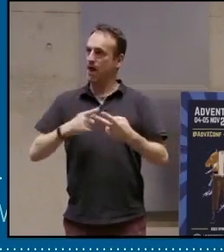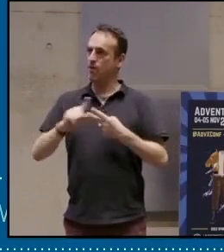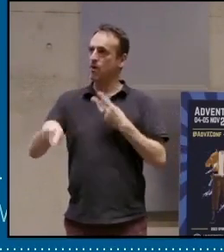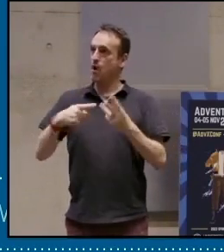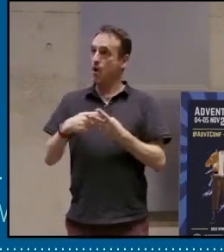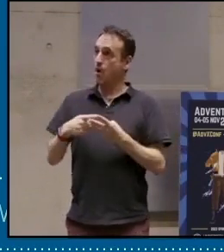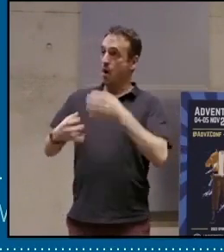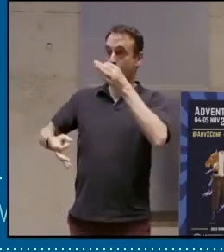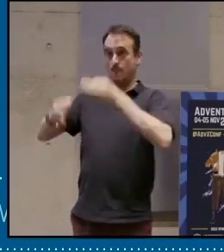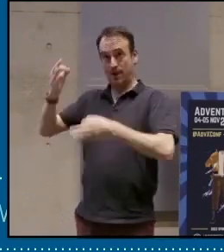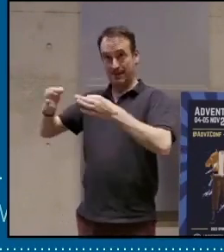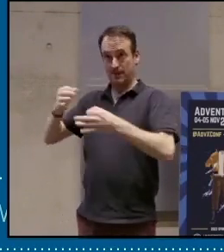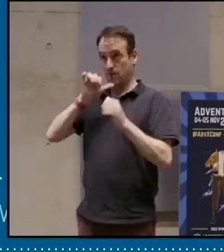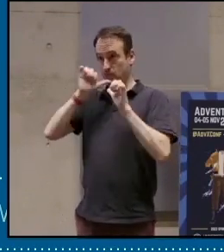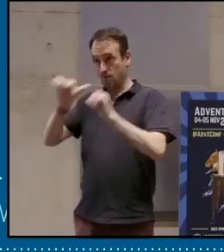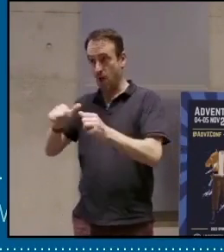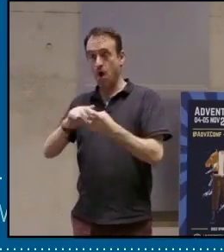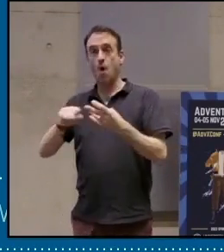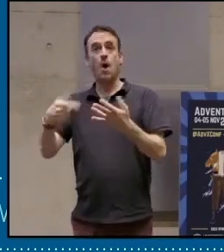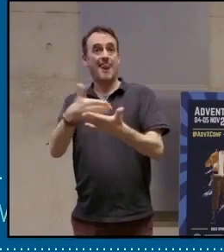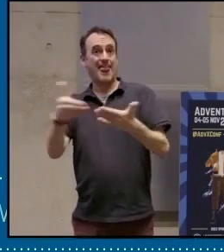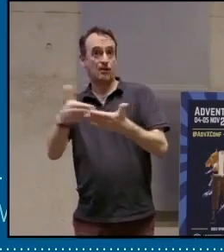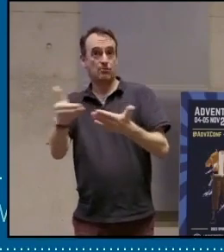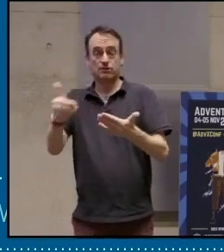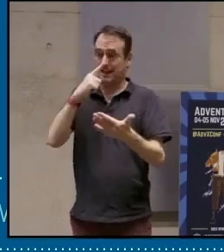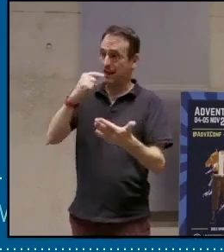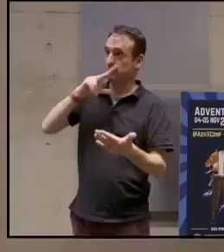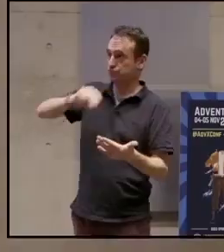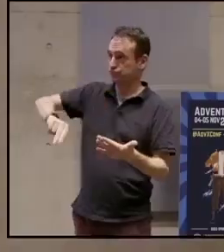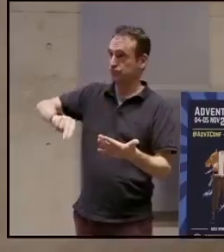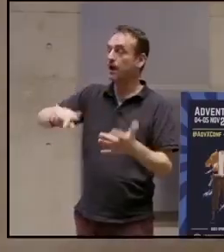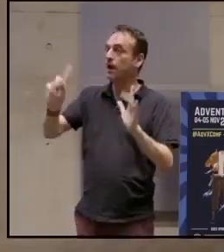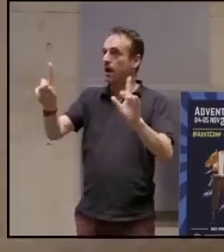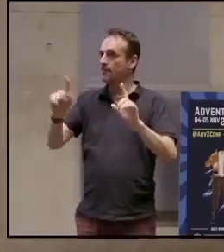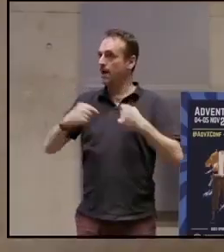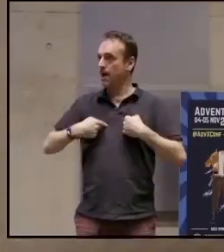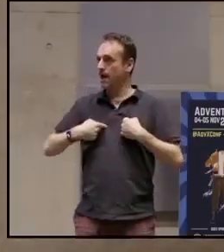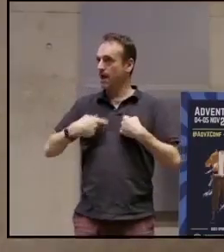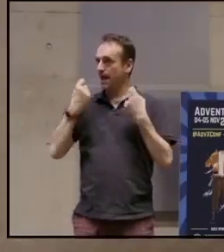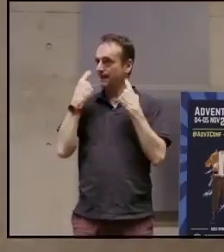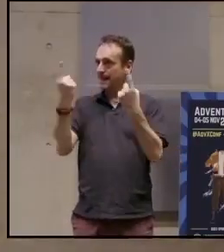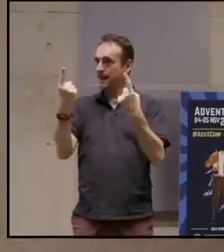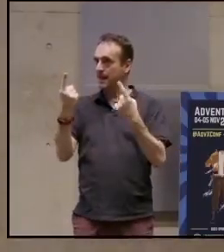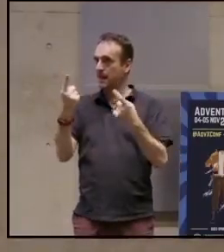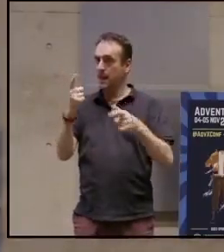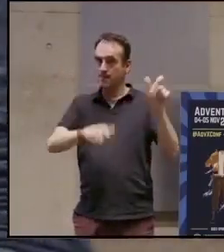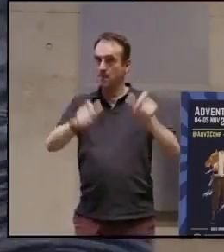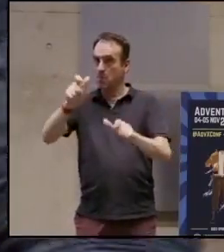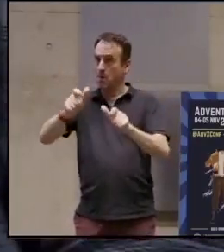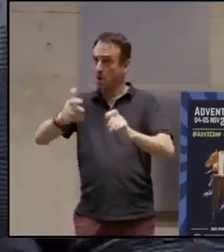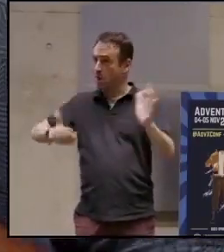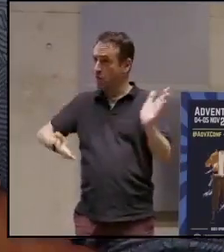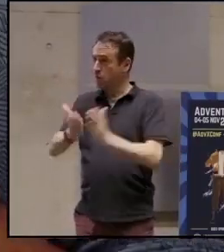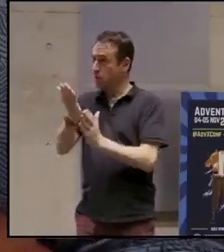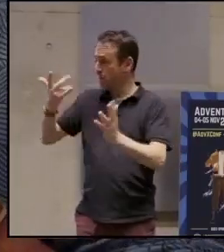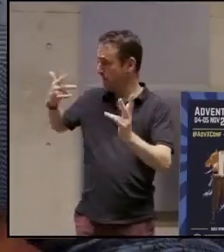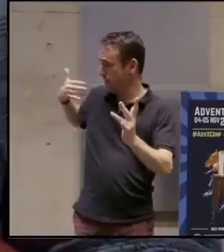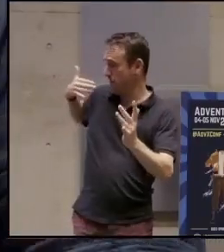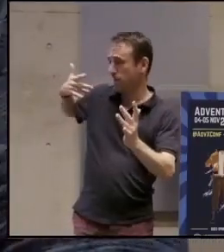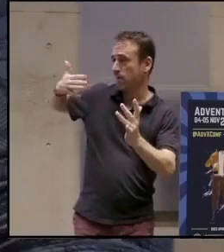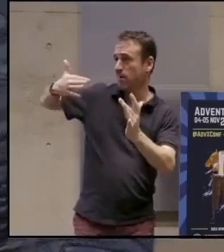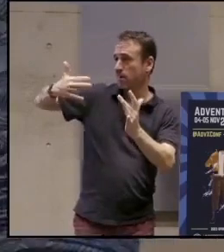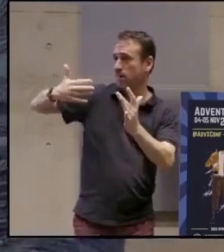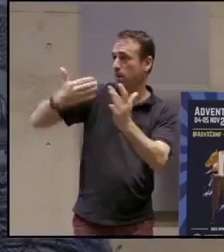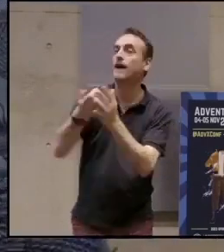geopolitics were like, or what languages we spoke, I posit that people have been more or less the same all through history. Now, you can disagree